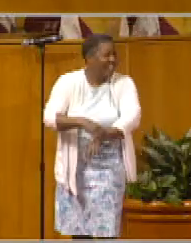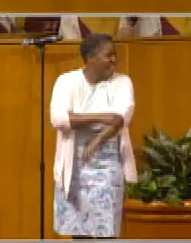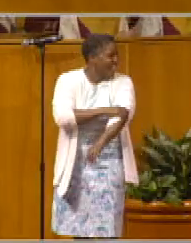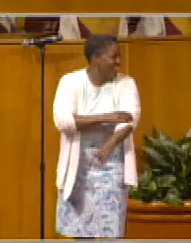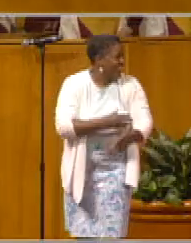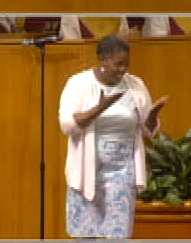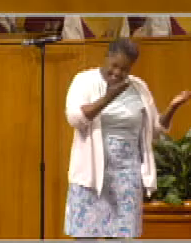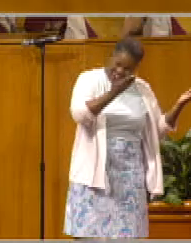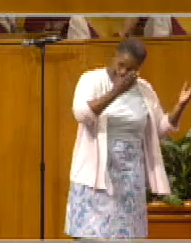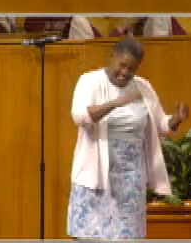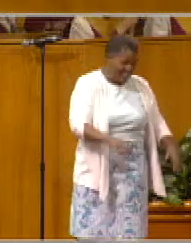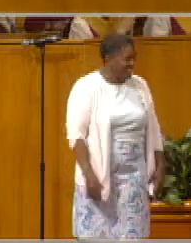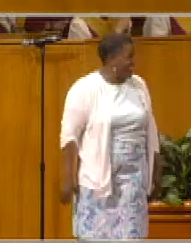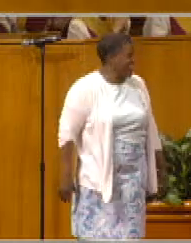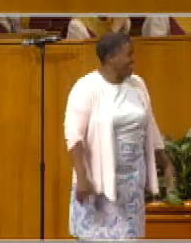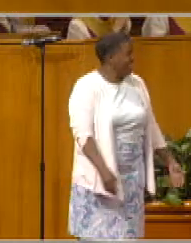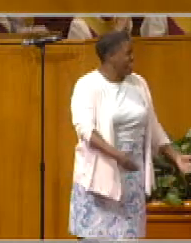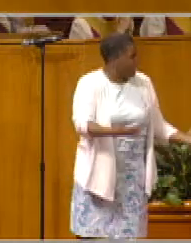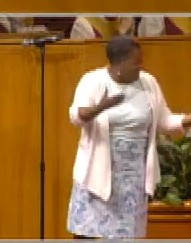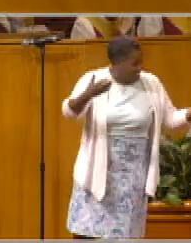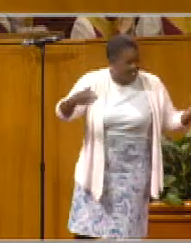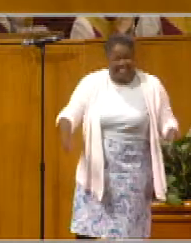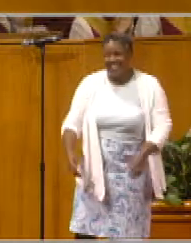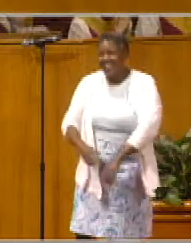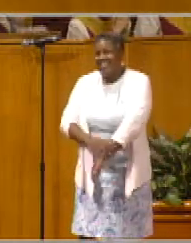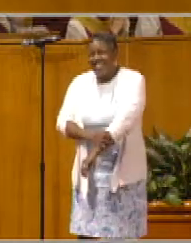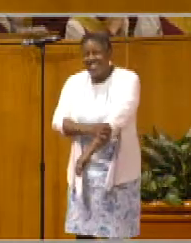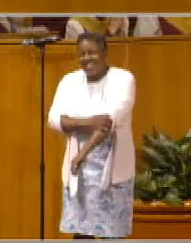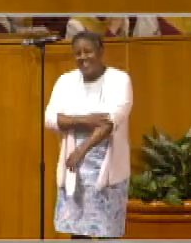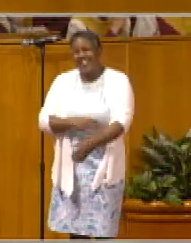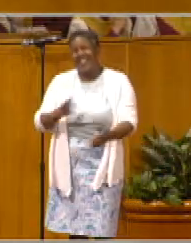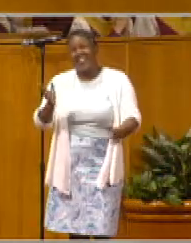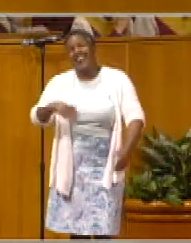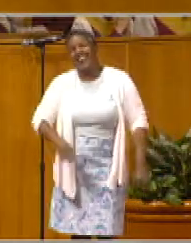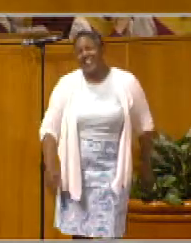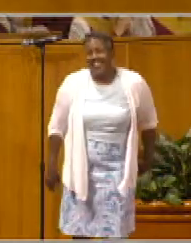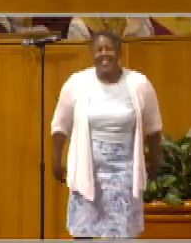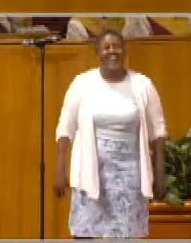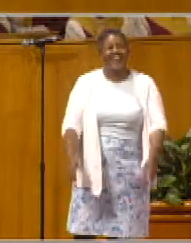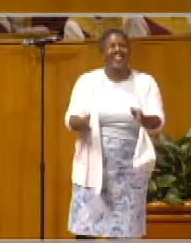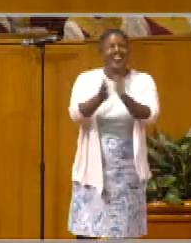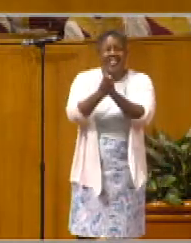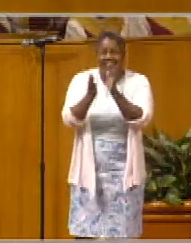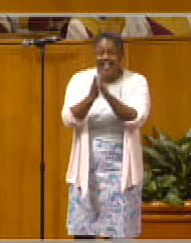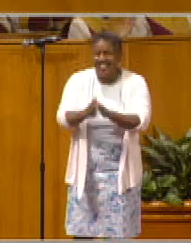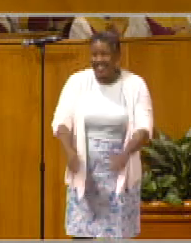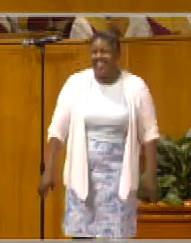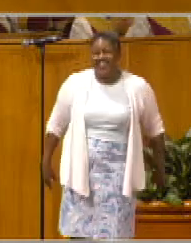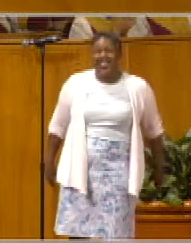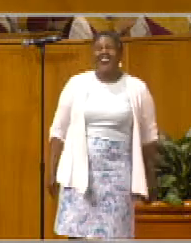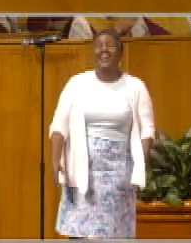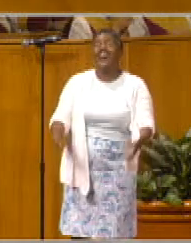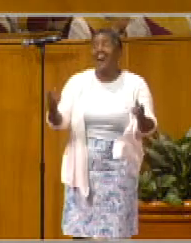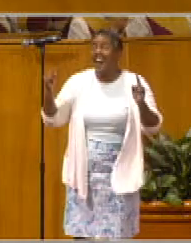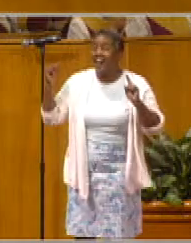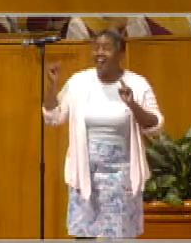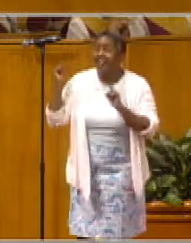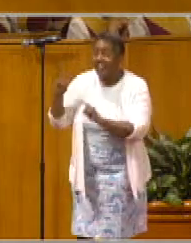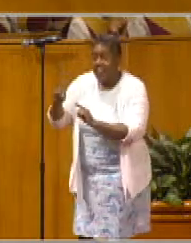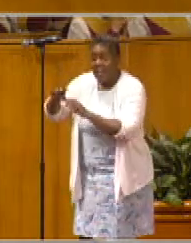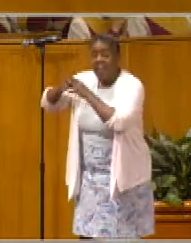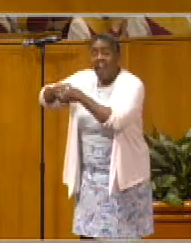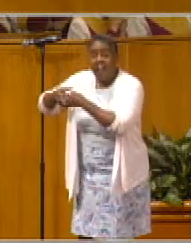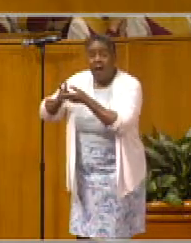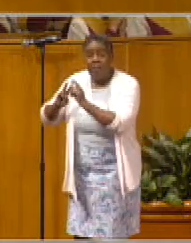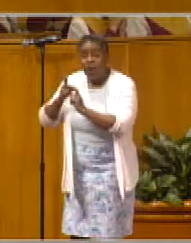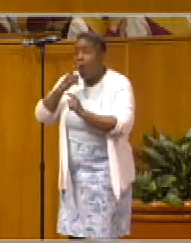Yeah. These were the ones who,